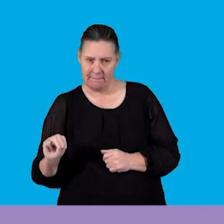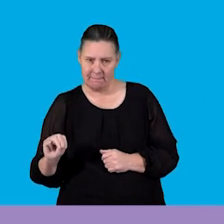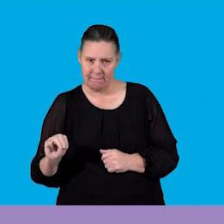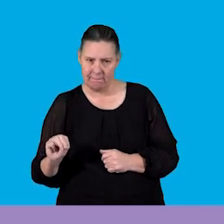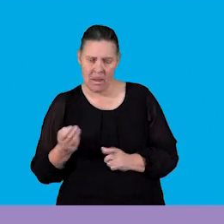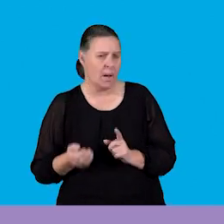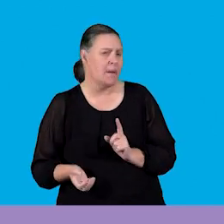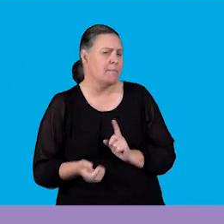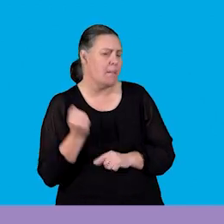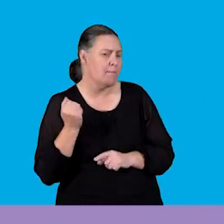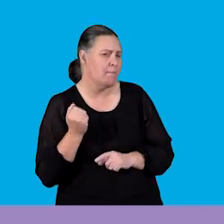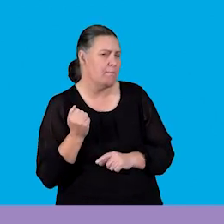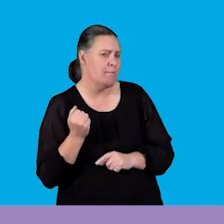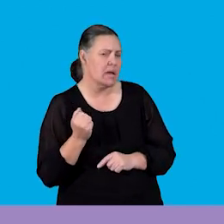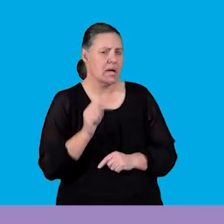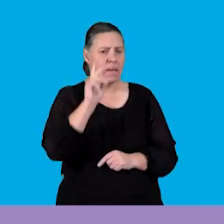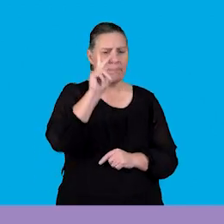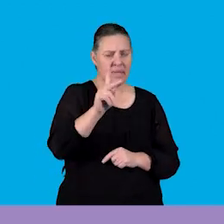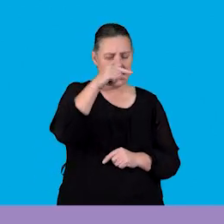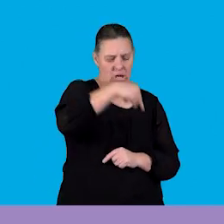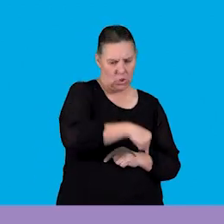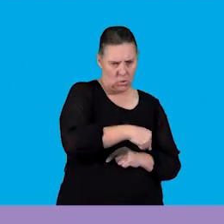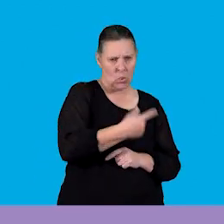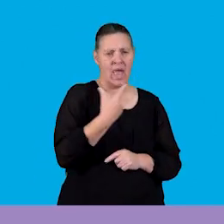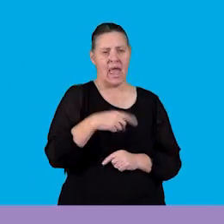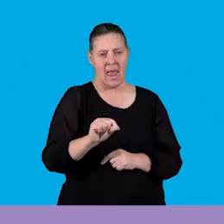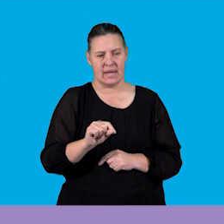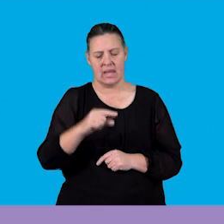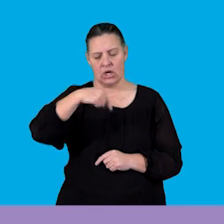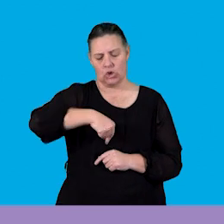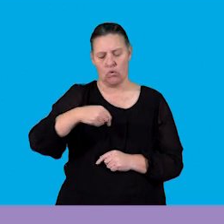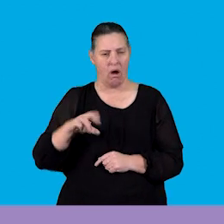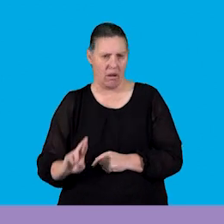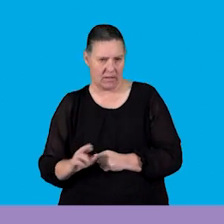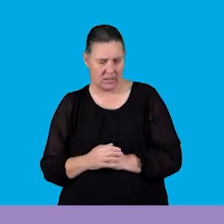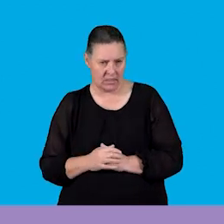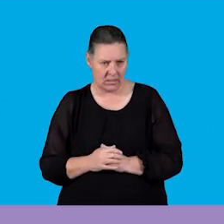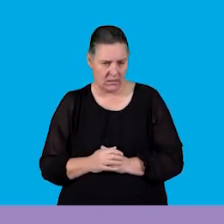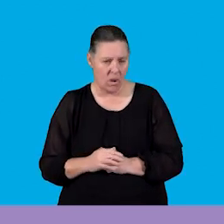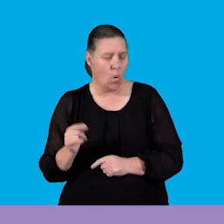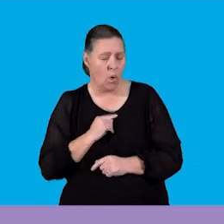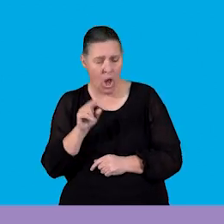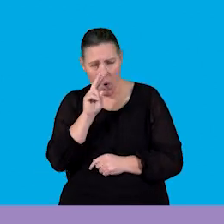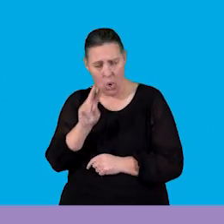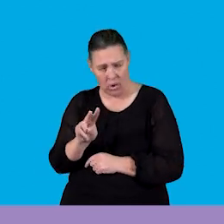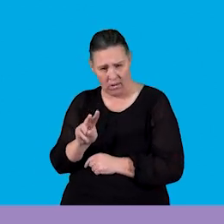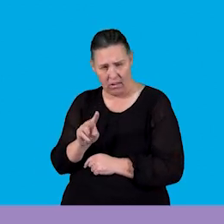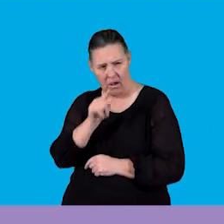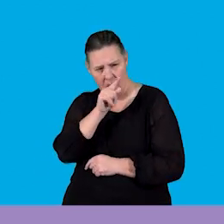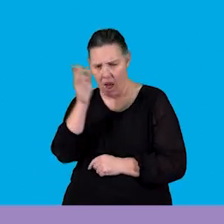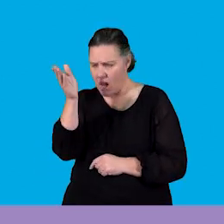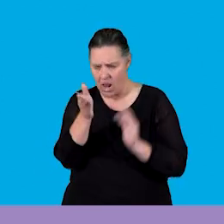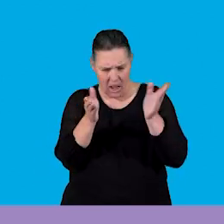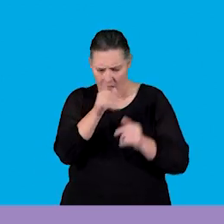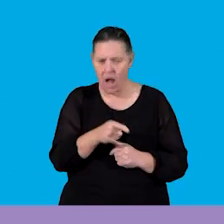5 centimeters. Determine the length of sides PQ and QR. Now, if we look